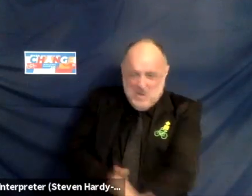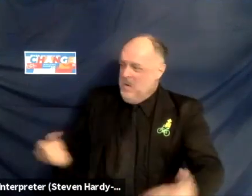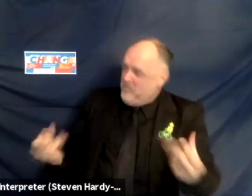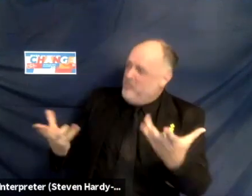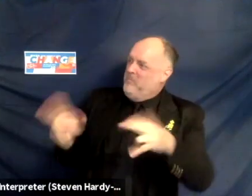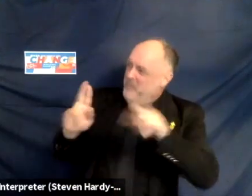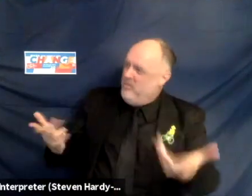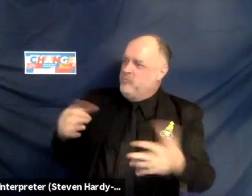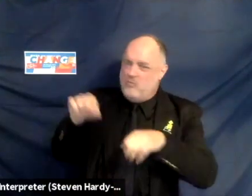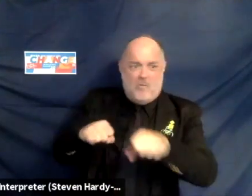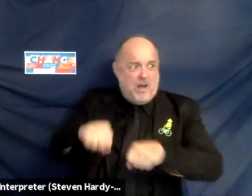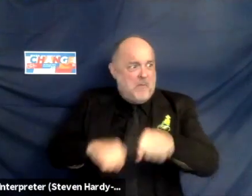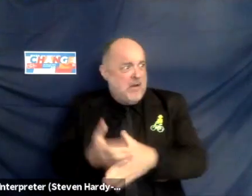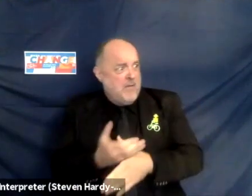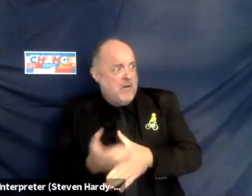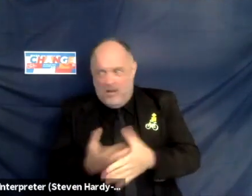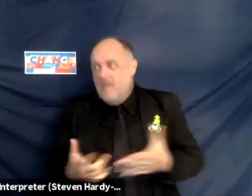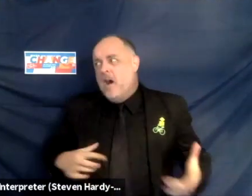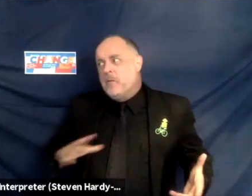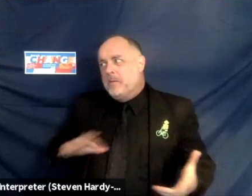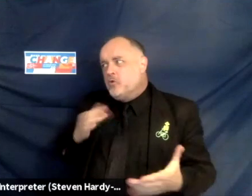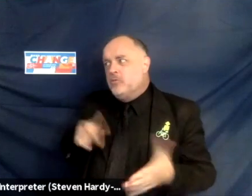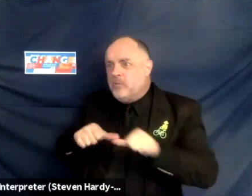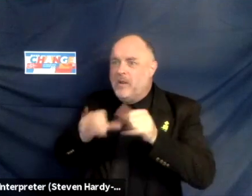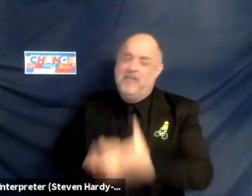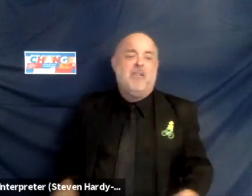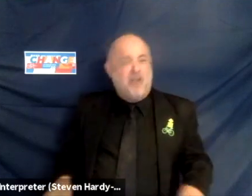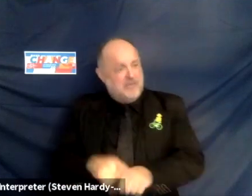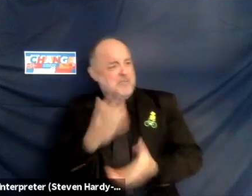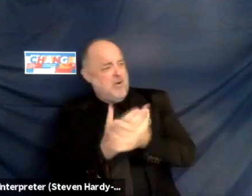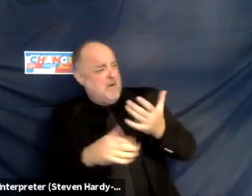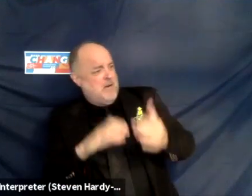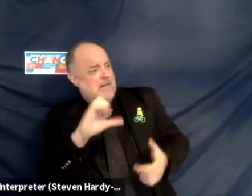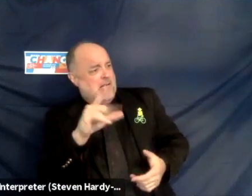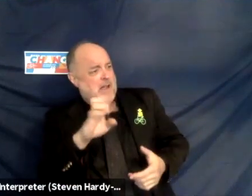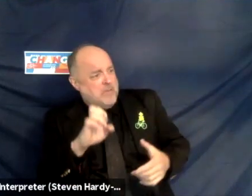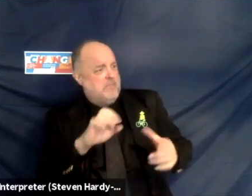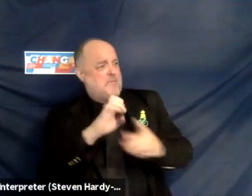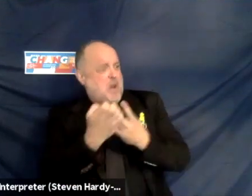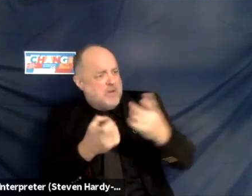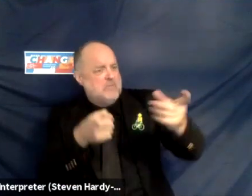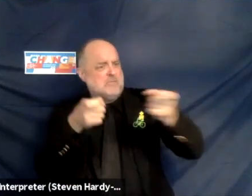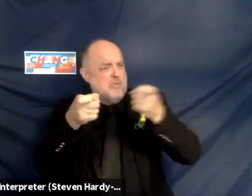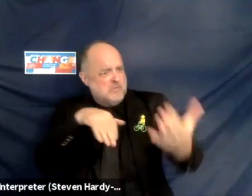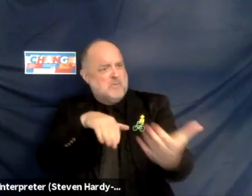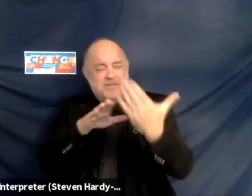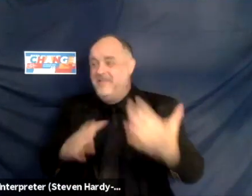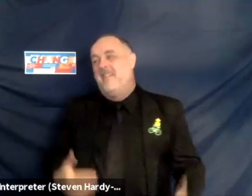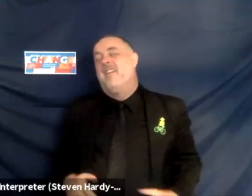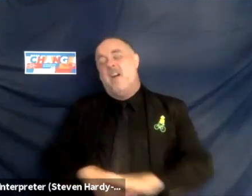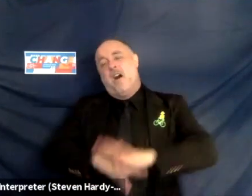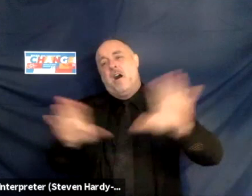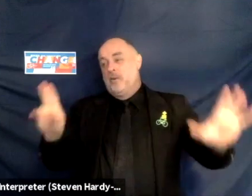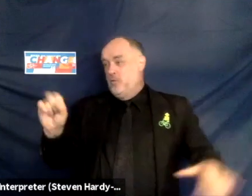regular basis, something that, if we get it right, is also part of our climate imperative. Now, honestly, the US has not always had the best track